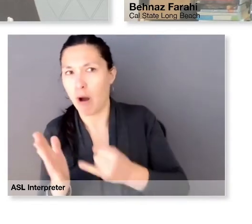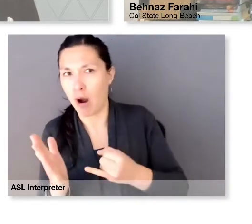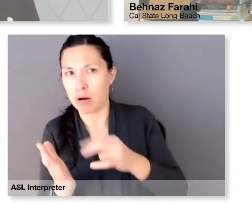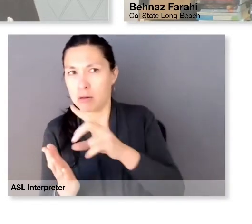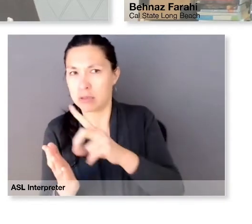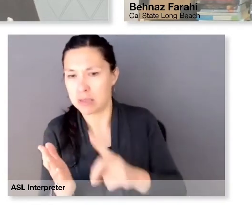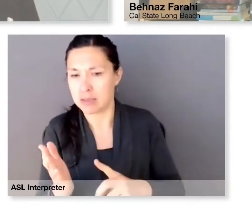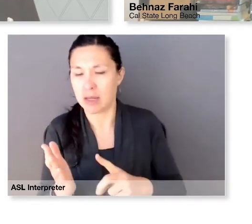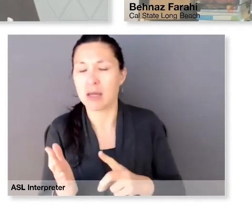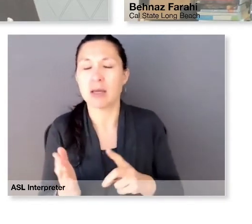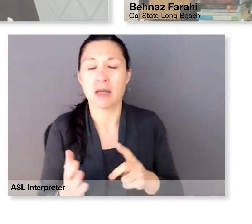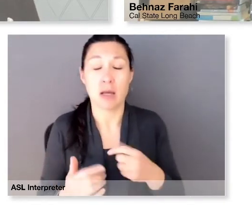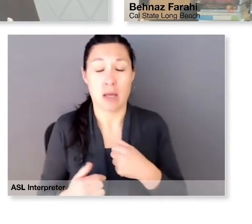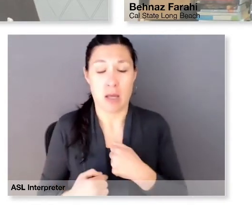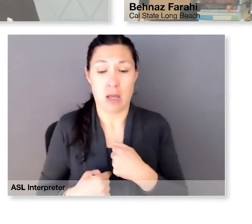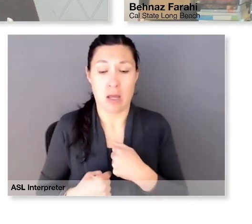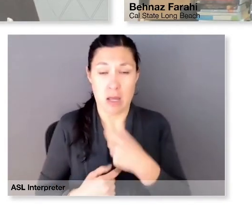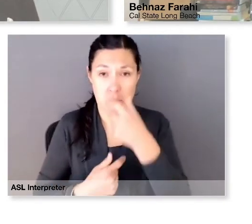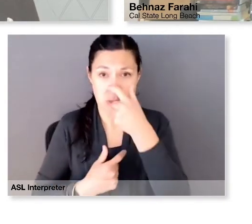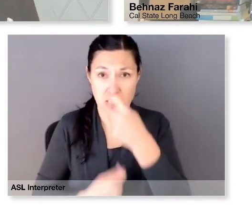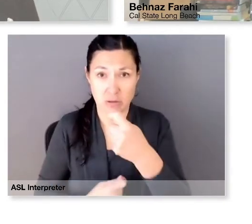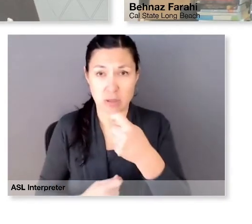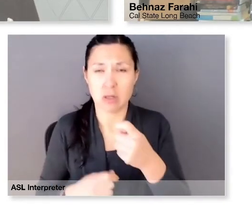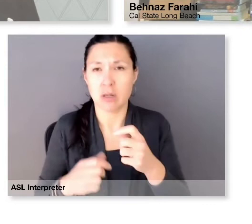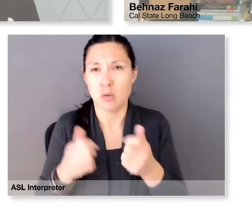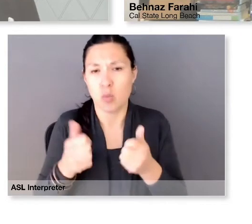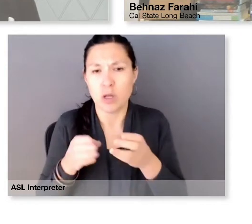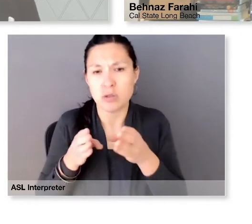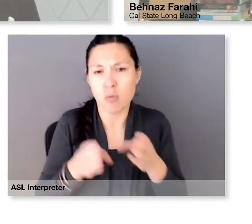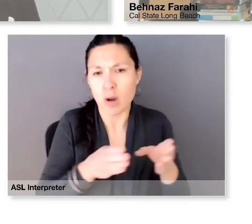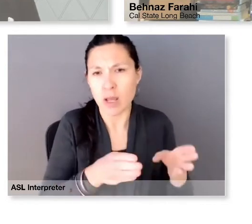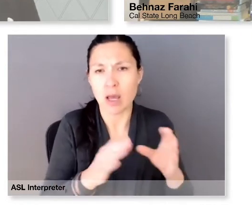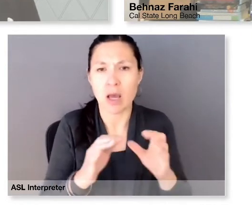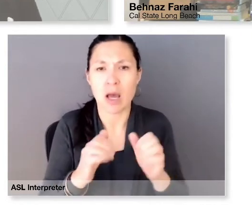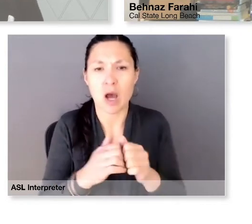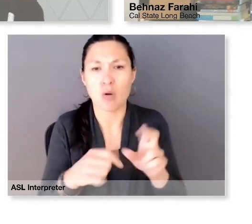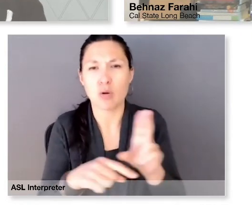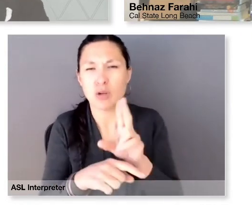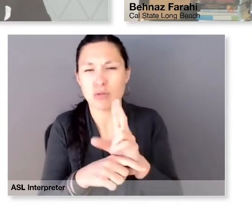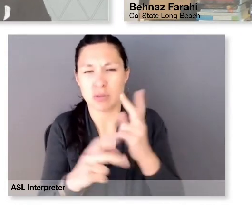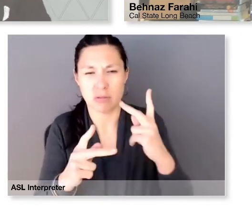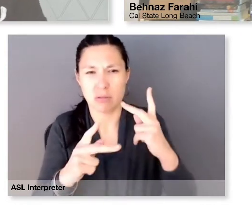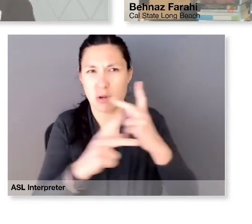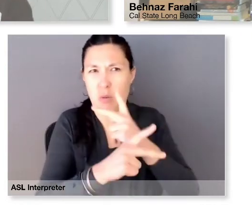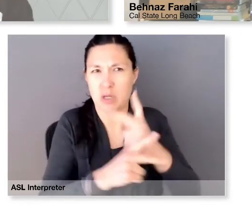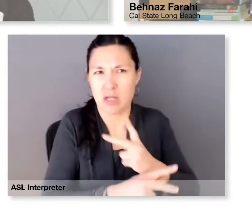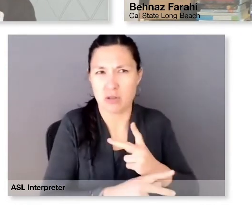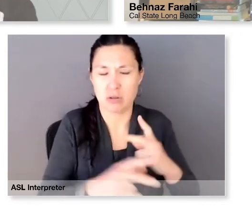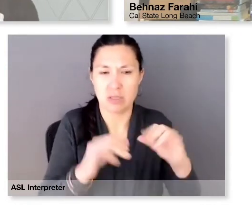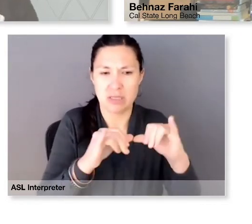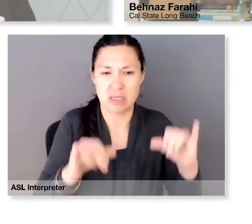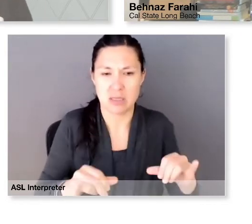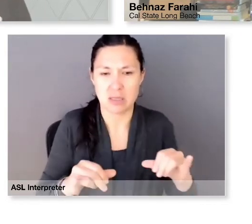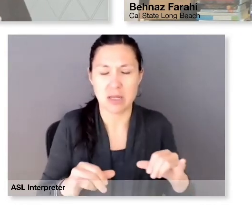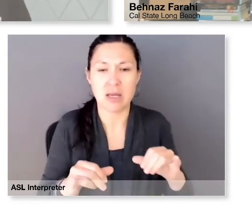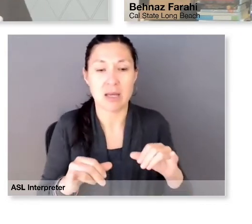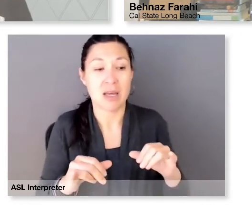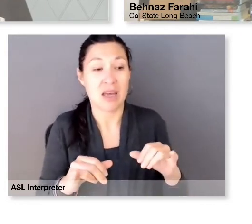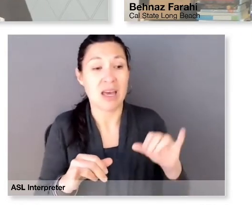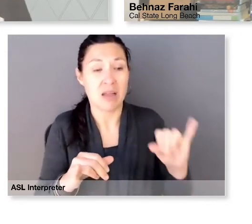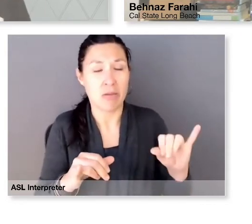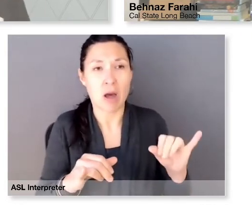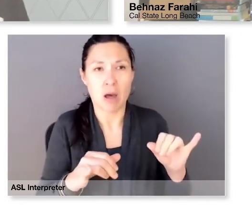I'm particularly interested in ways that we can use various computational systems and repurpose those in order